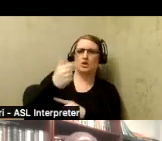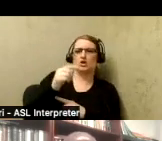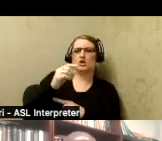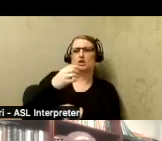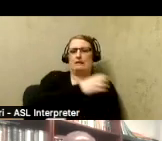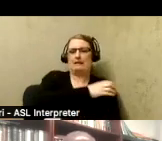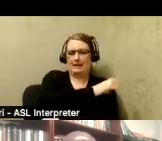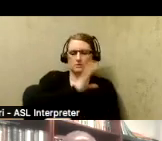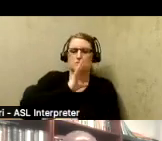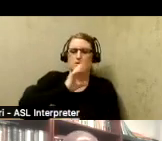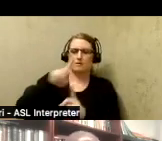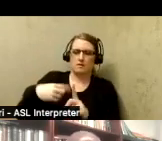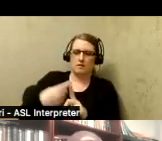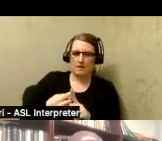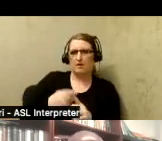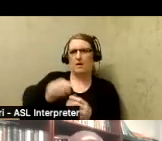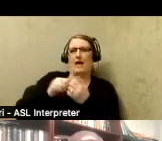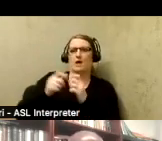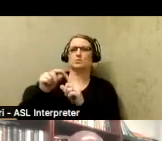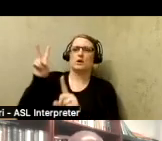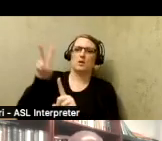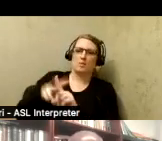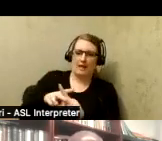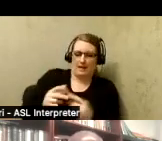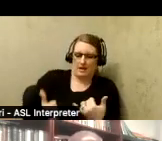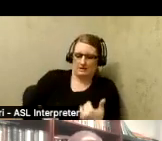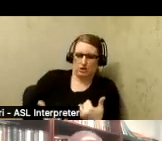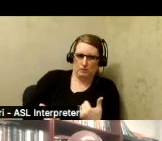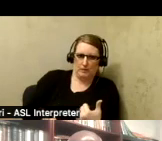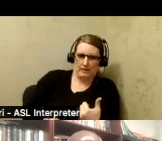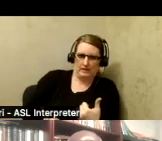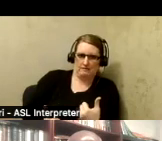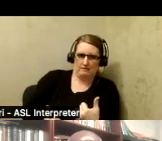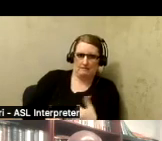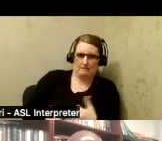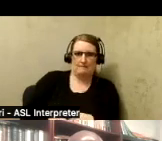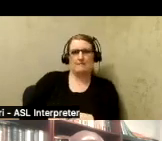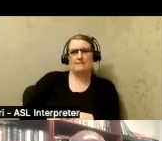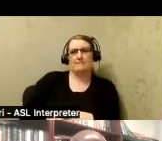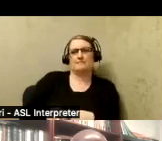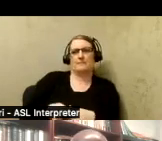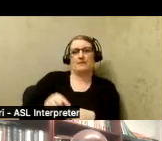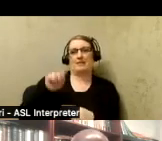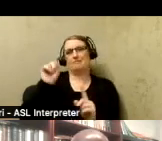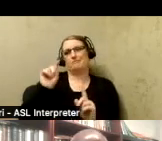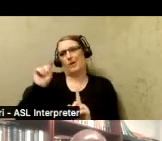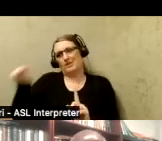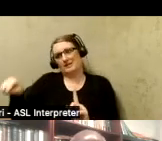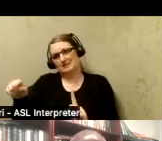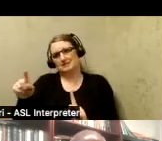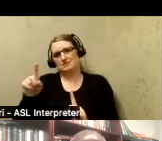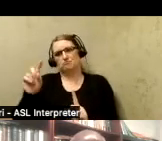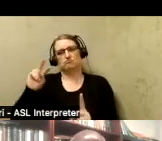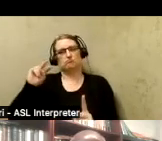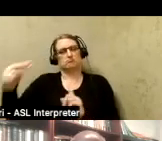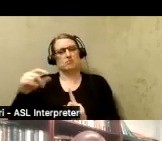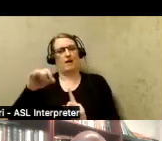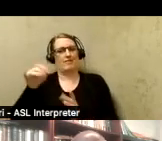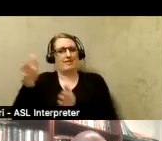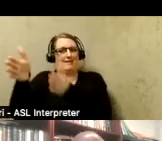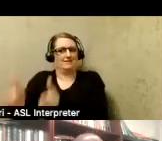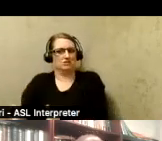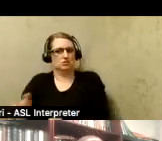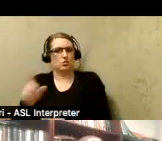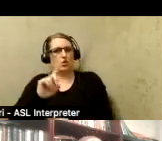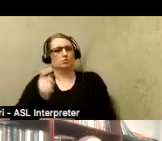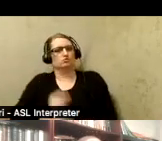about attempts to apply this in the contemporary age, where this is more driven from the standpoint of the individual and treatment,